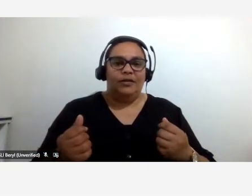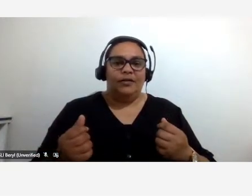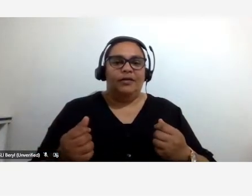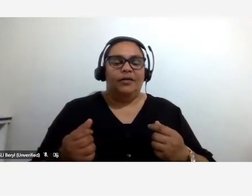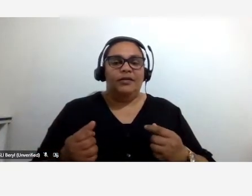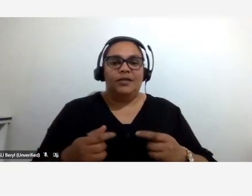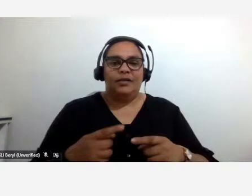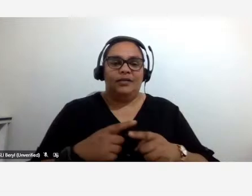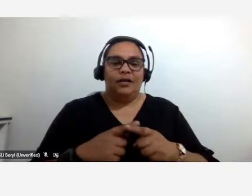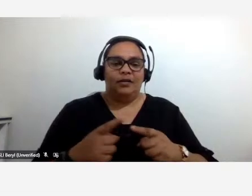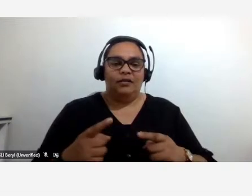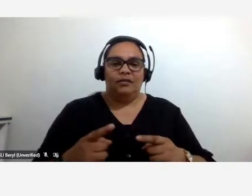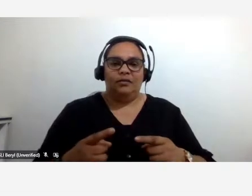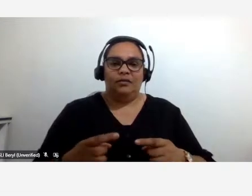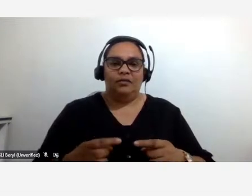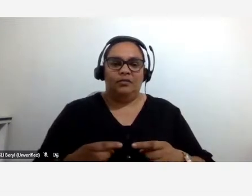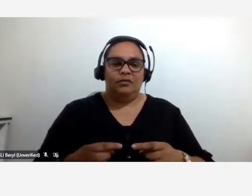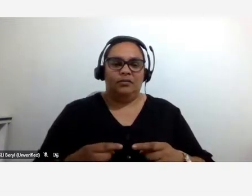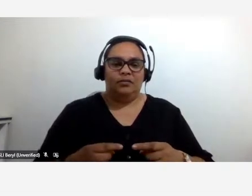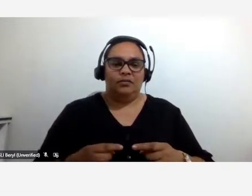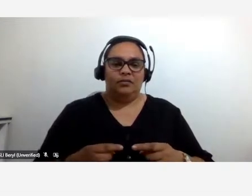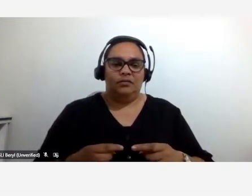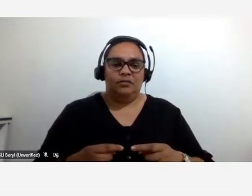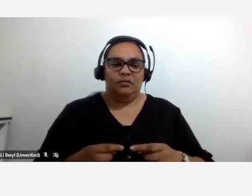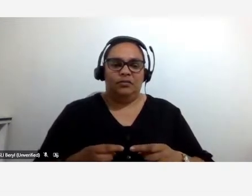with. Oh yeah,